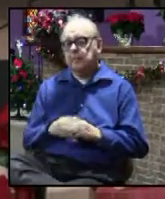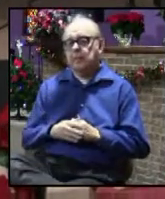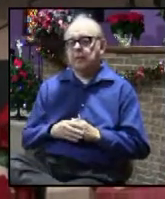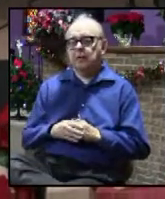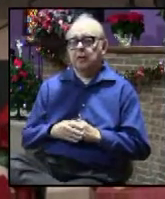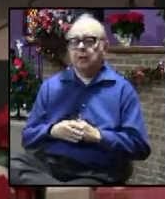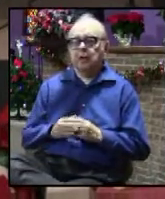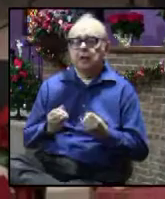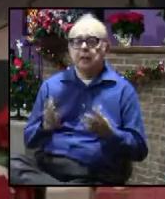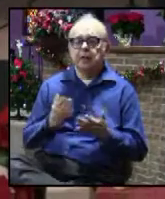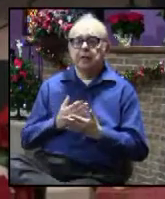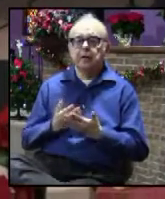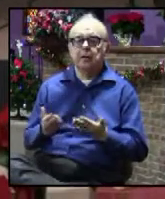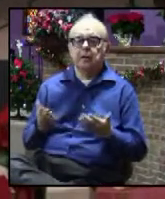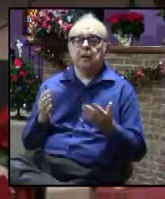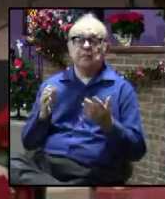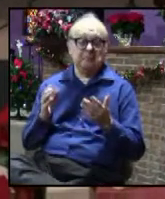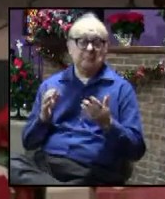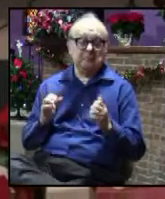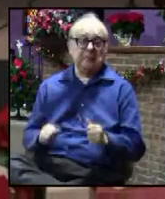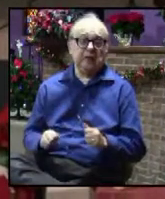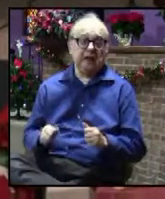or so many things could have happened to her.